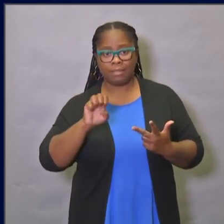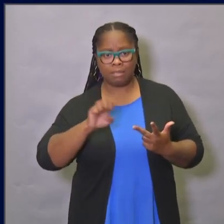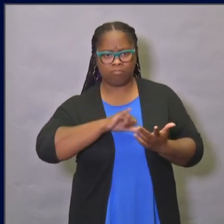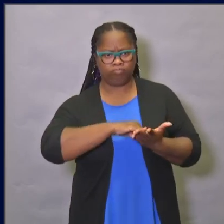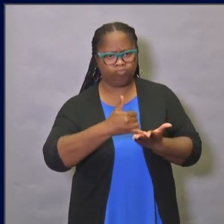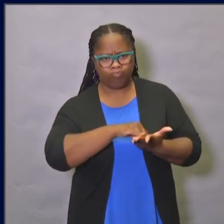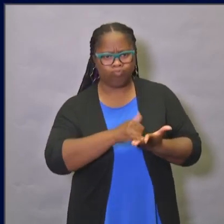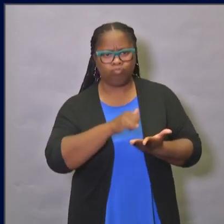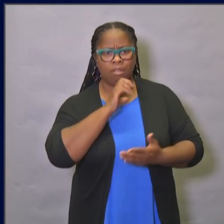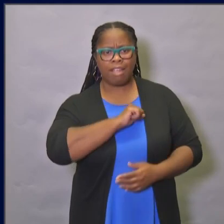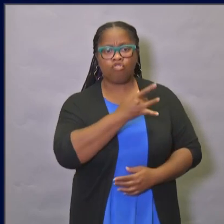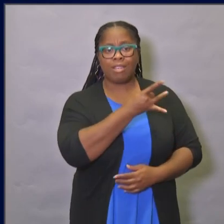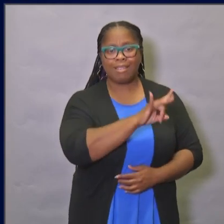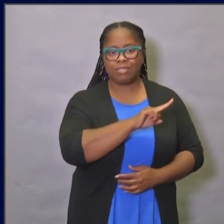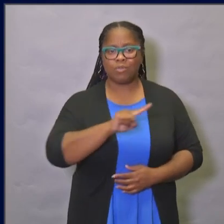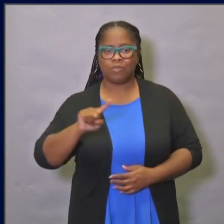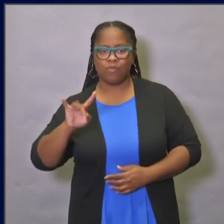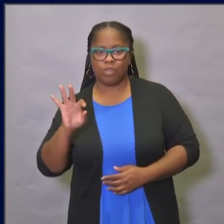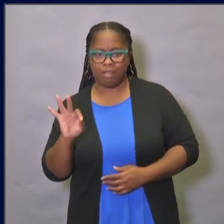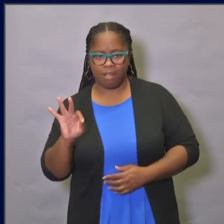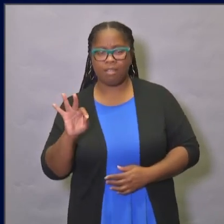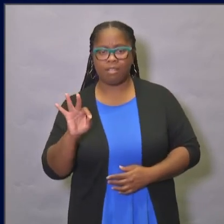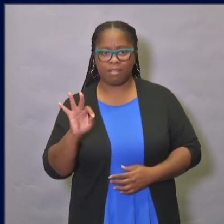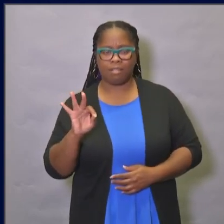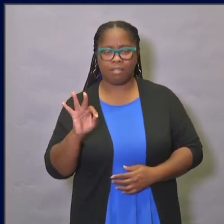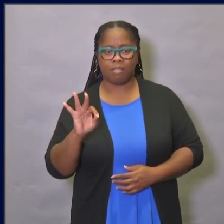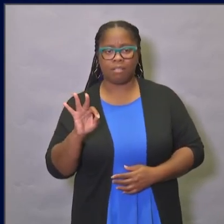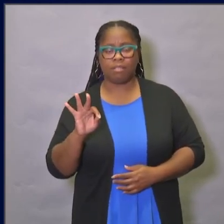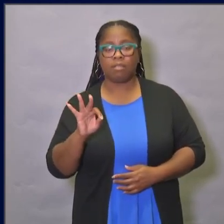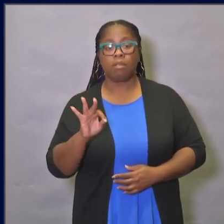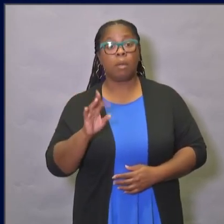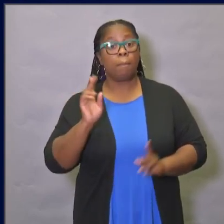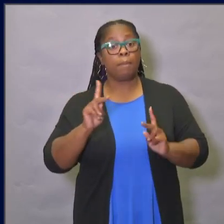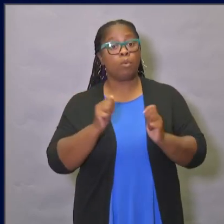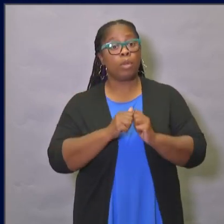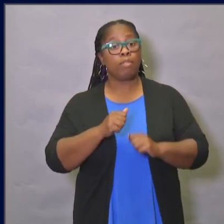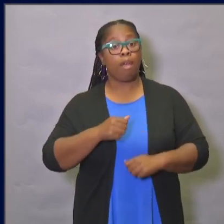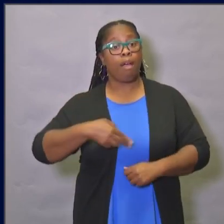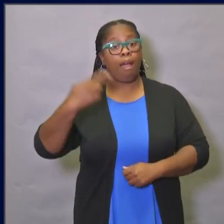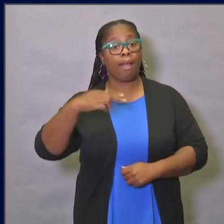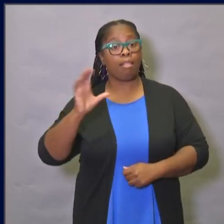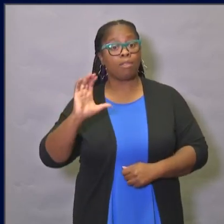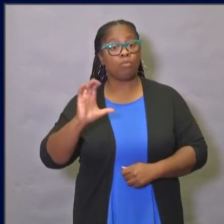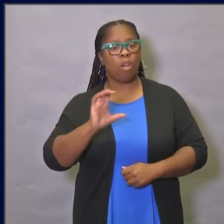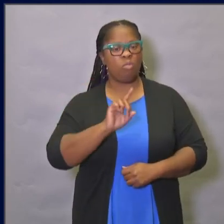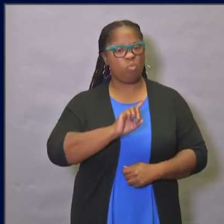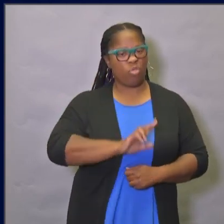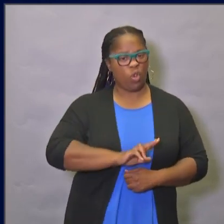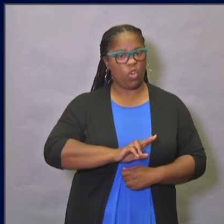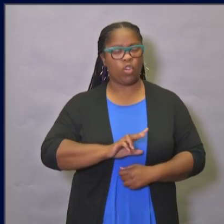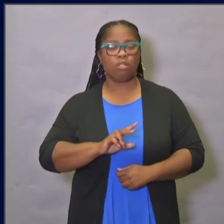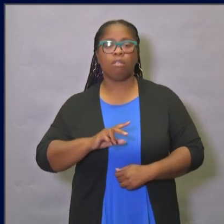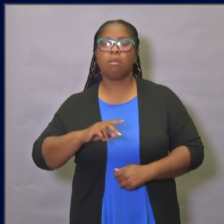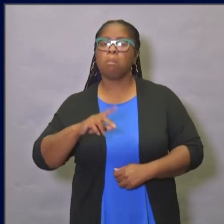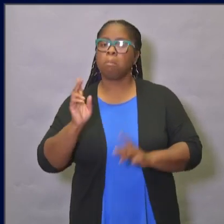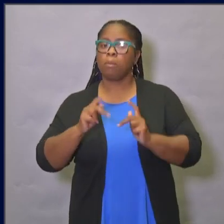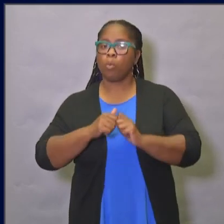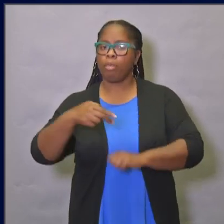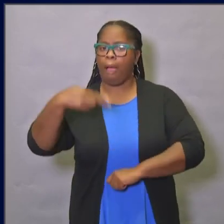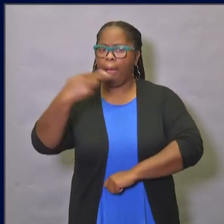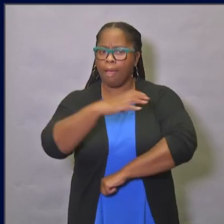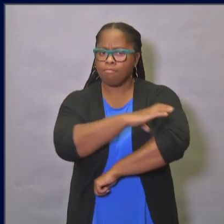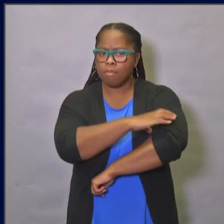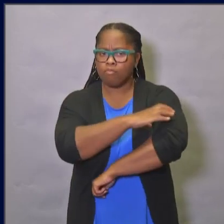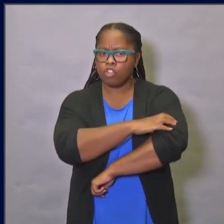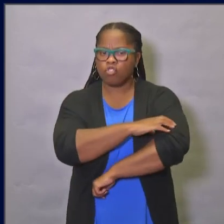and 49. 1/3 of people with high cholesterol and almost 1/3 of people with hypertension are